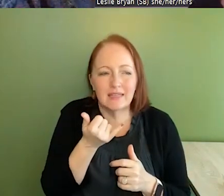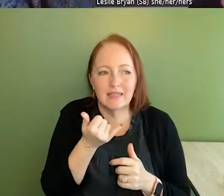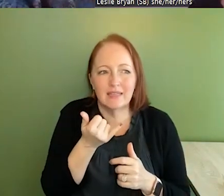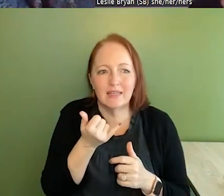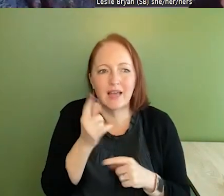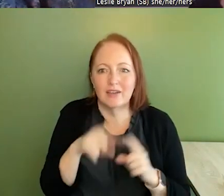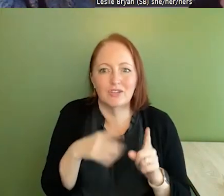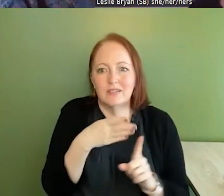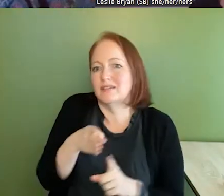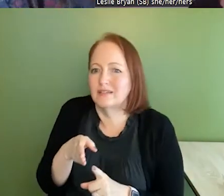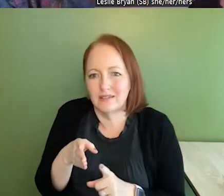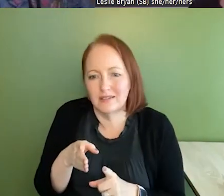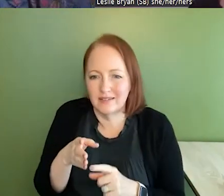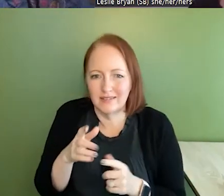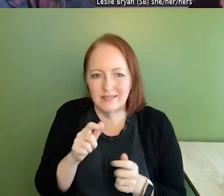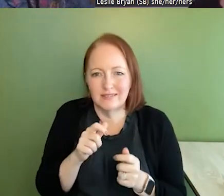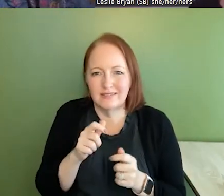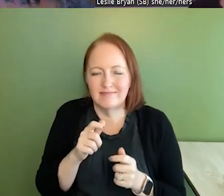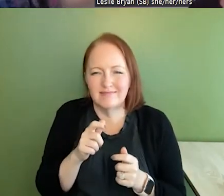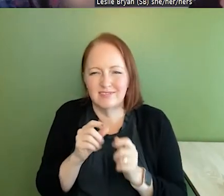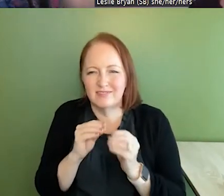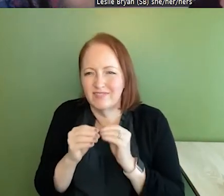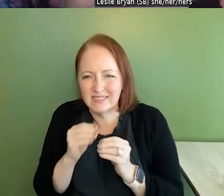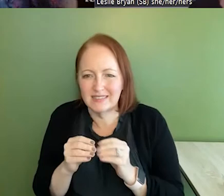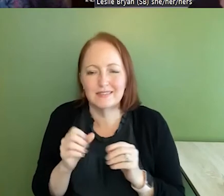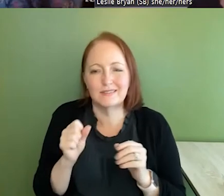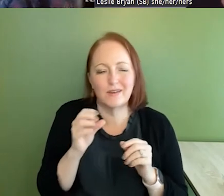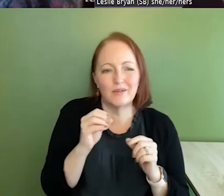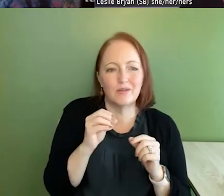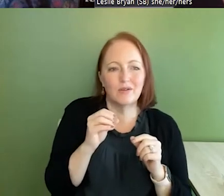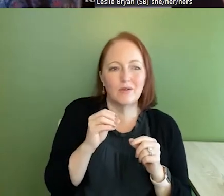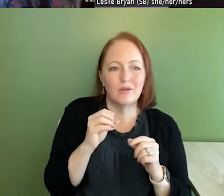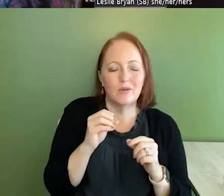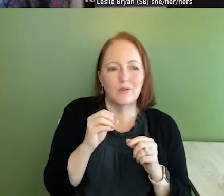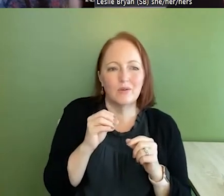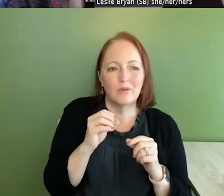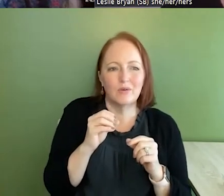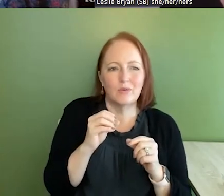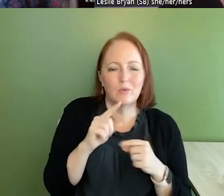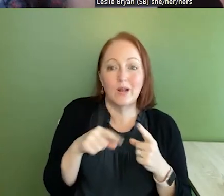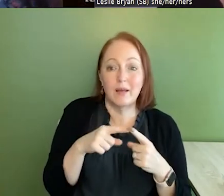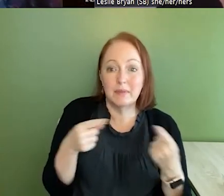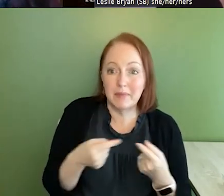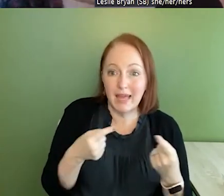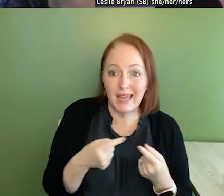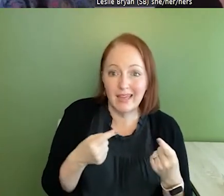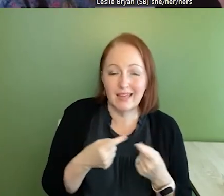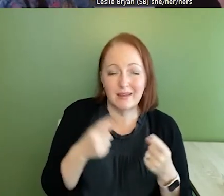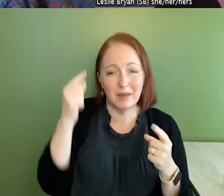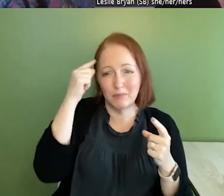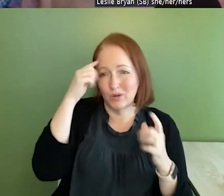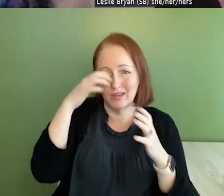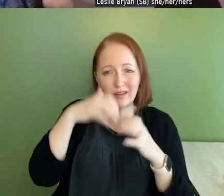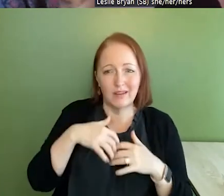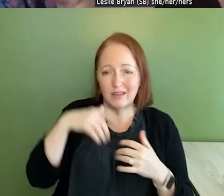redirect course, if that makes sense. And so when I don't like, when I'm in pain and when my brain is just not connected